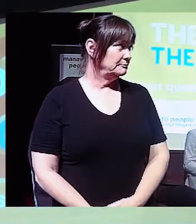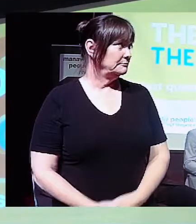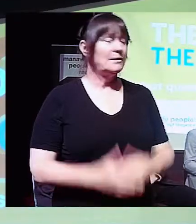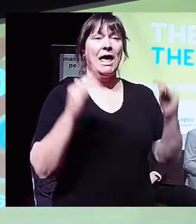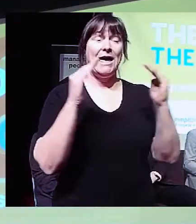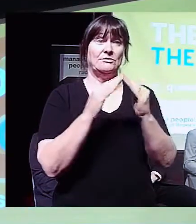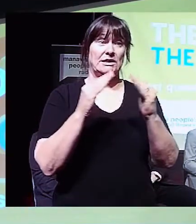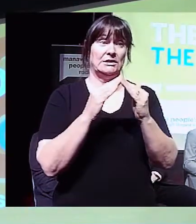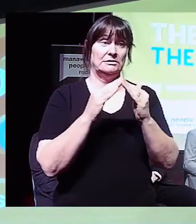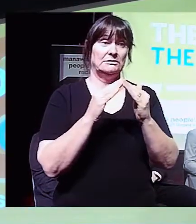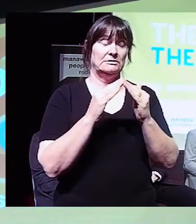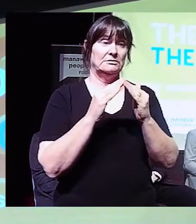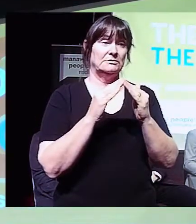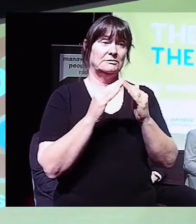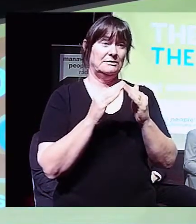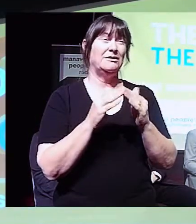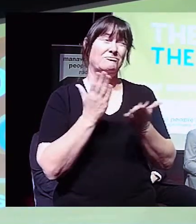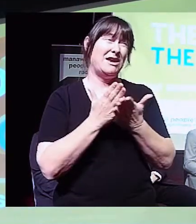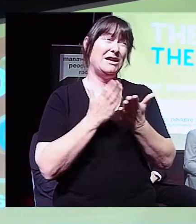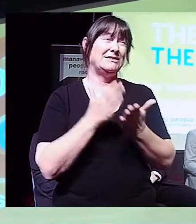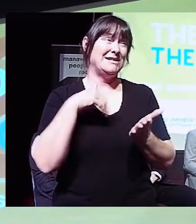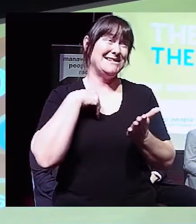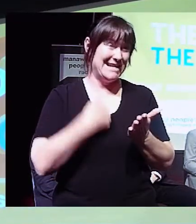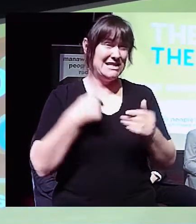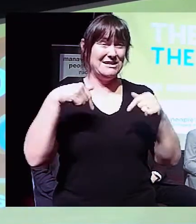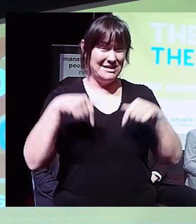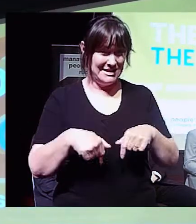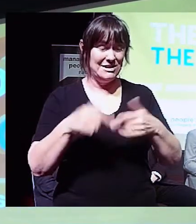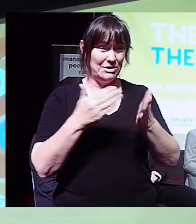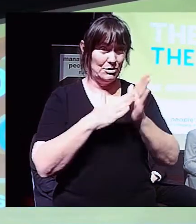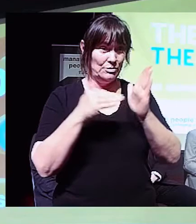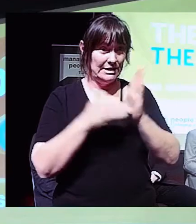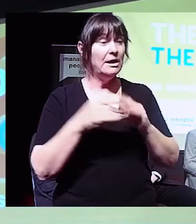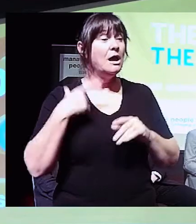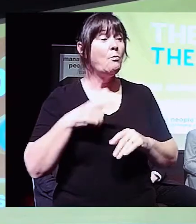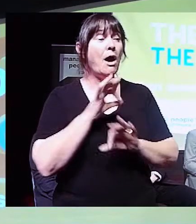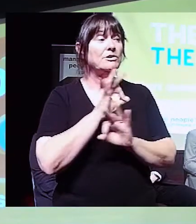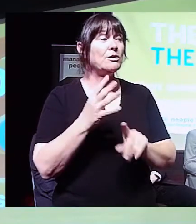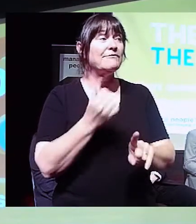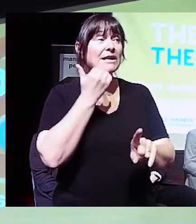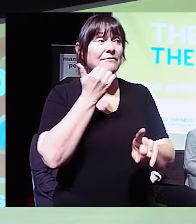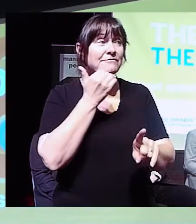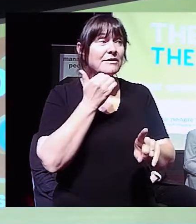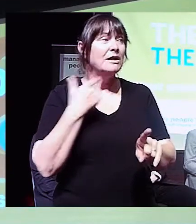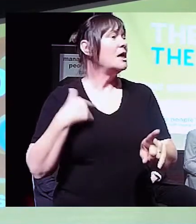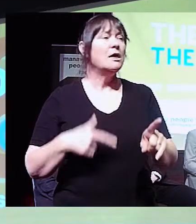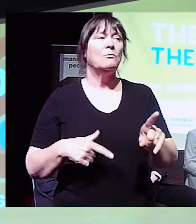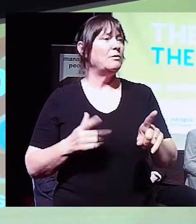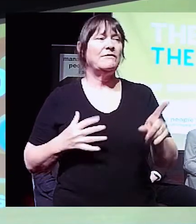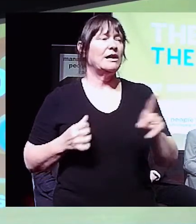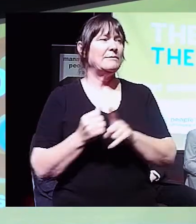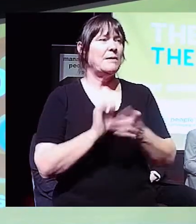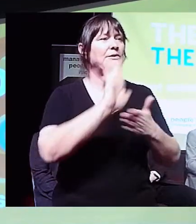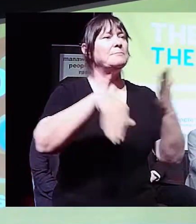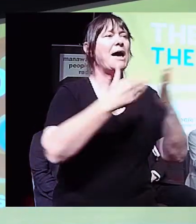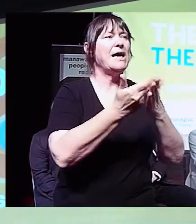Housing is one of the very, very basic needs in this country. The reason we don't have enough houses is, quite frankly, we've never kept up with the demand. The demand's coming